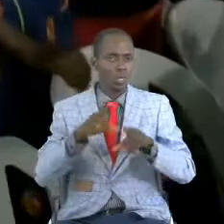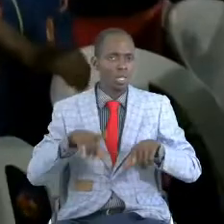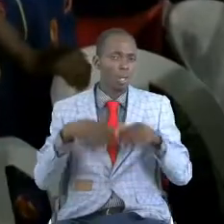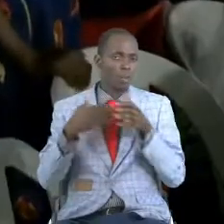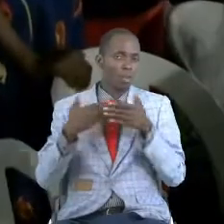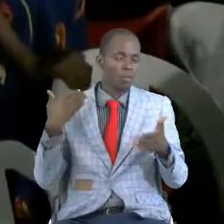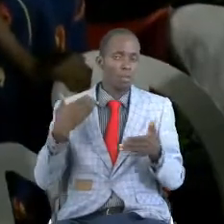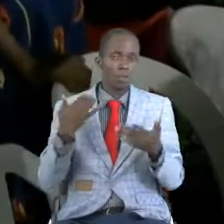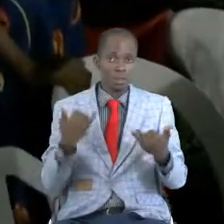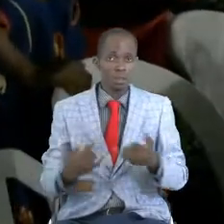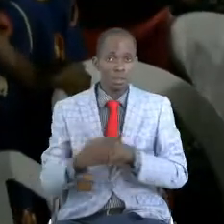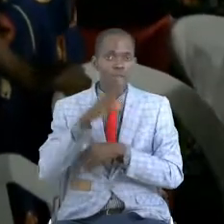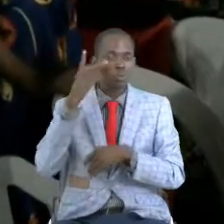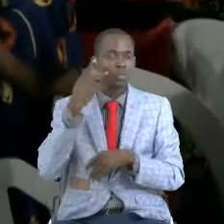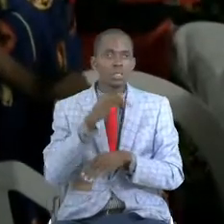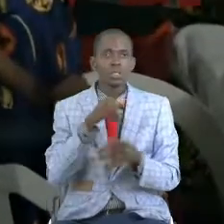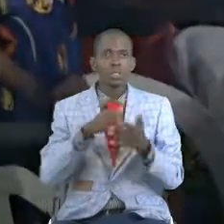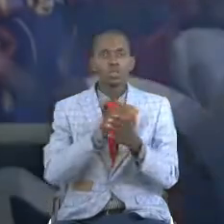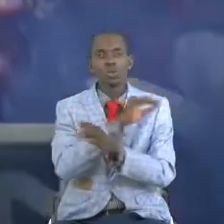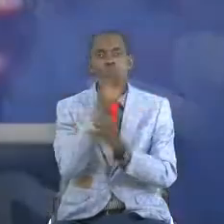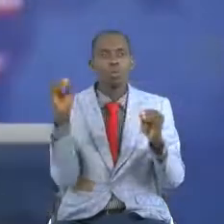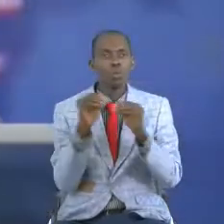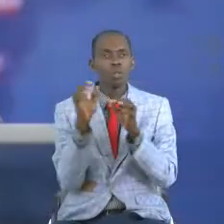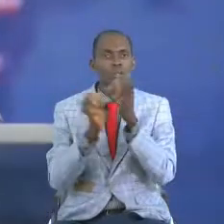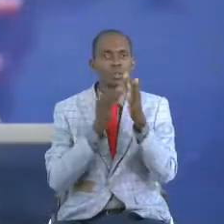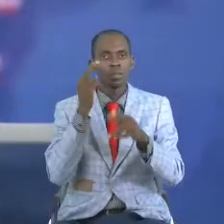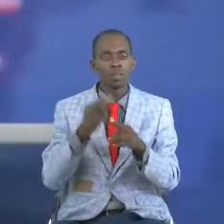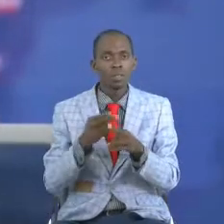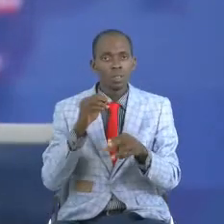name. In the head,